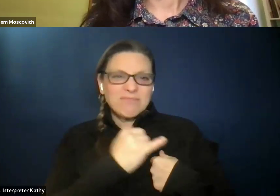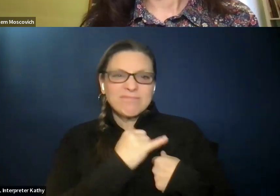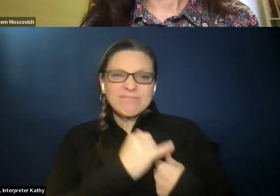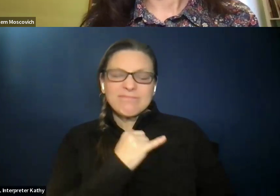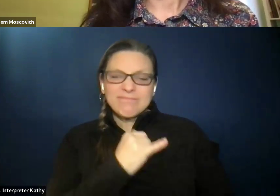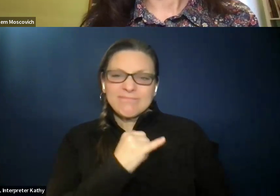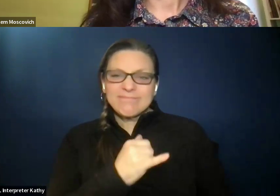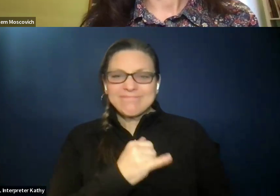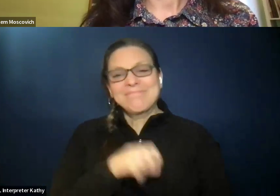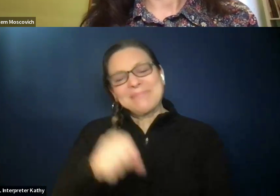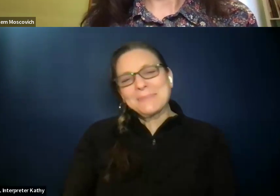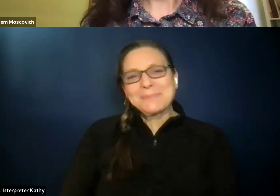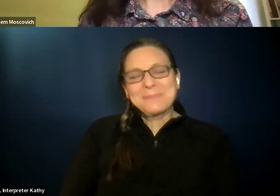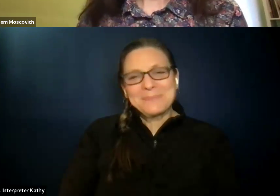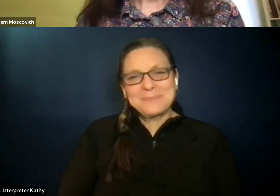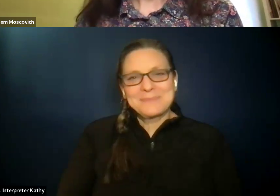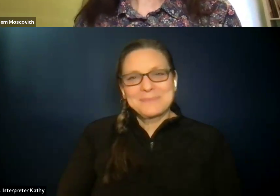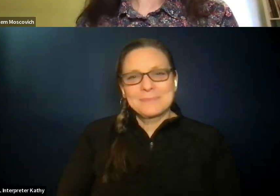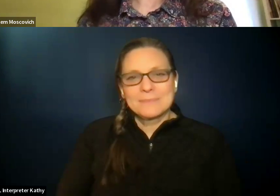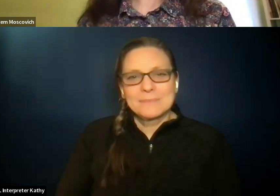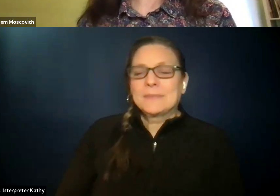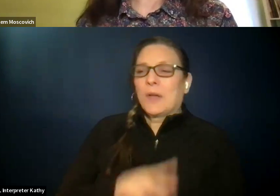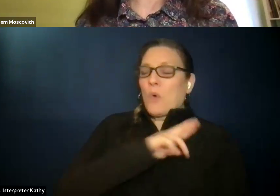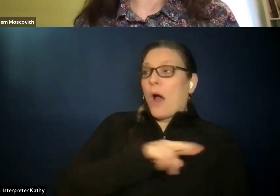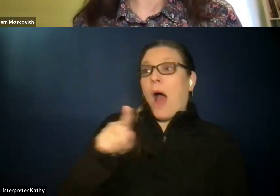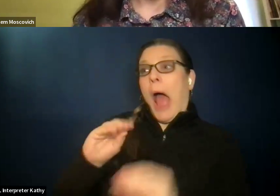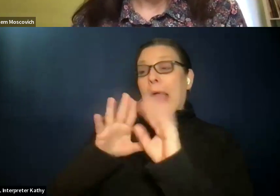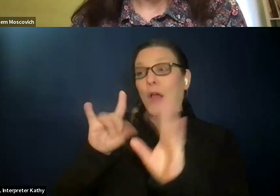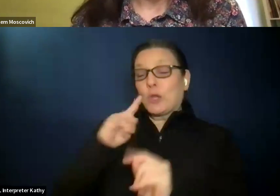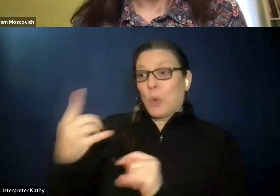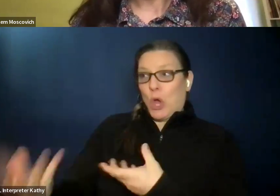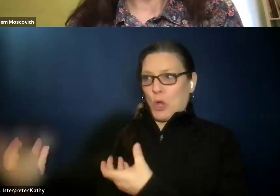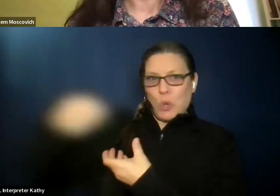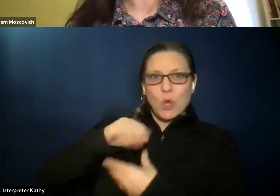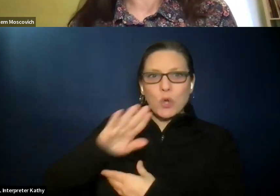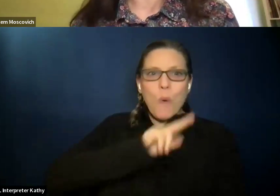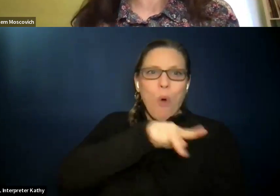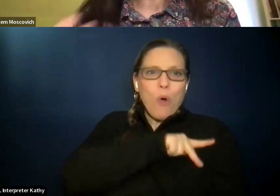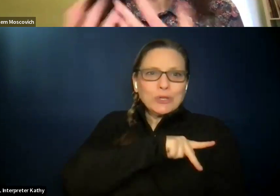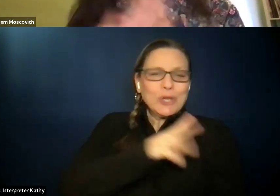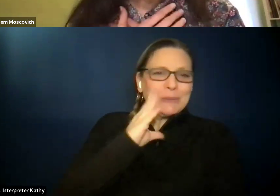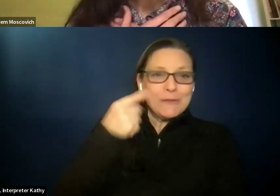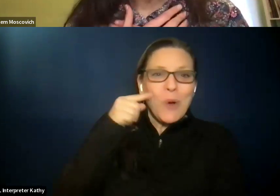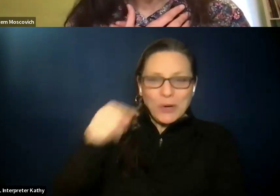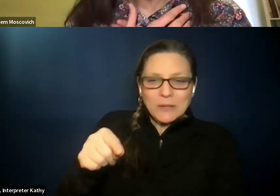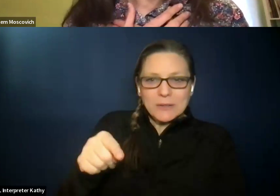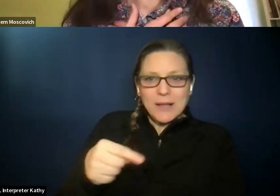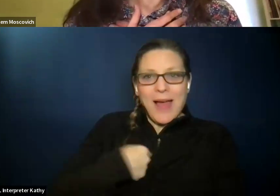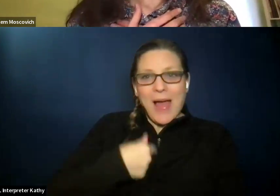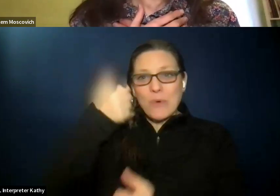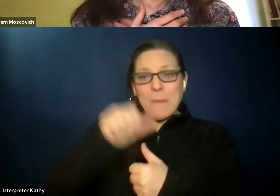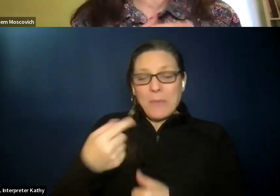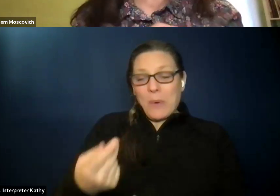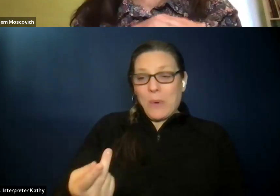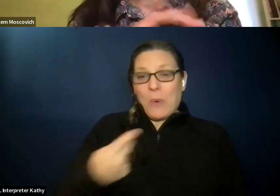So yeah. Yeah, and clearly you brought so much of that like personal experience for you. Like, and I remember when